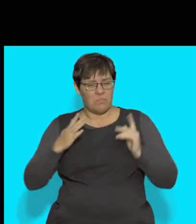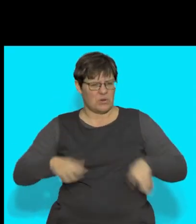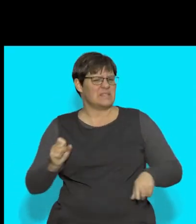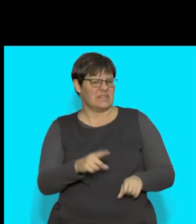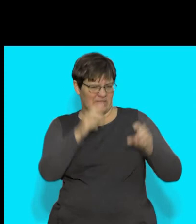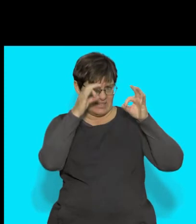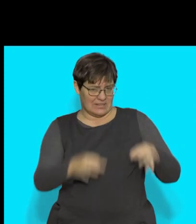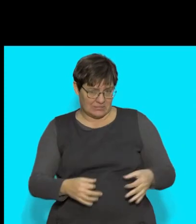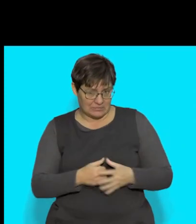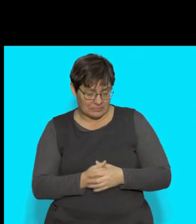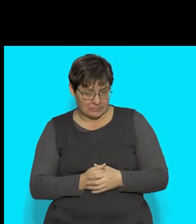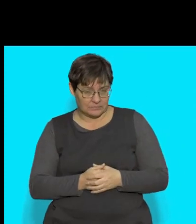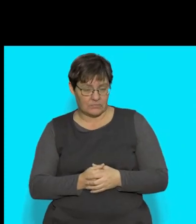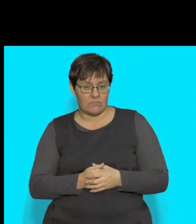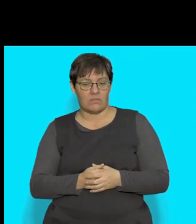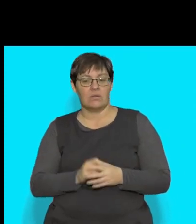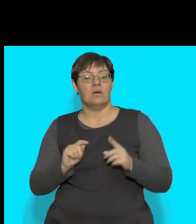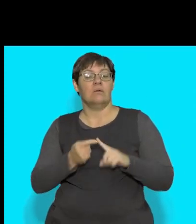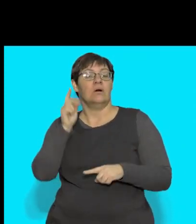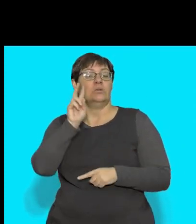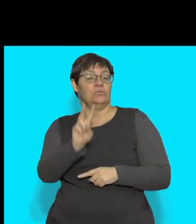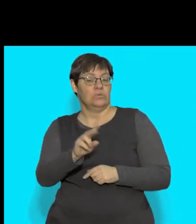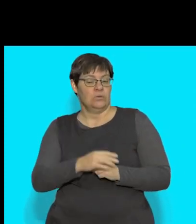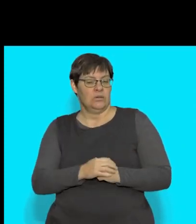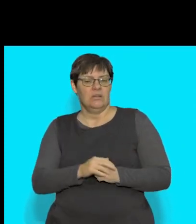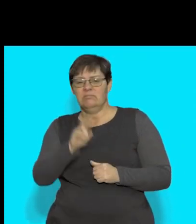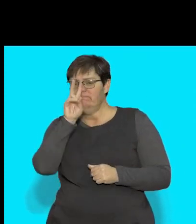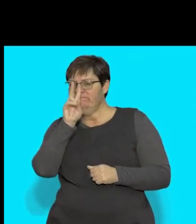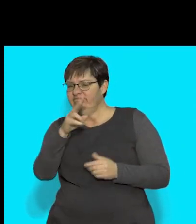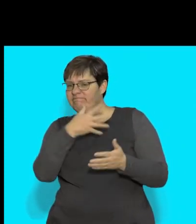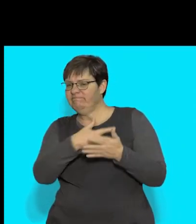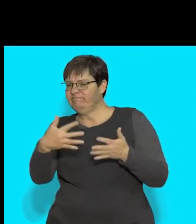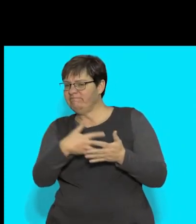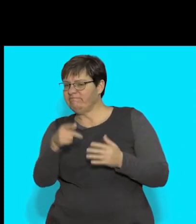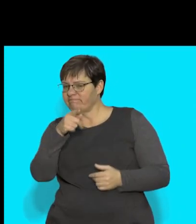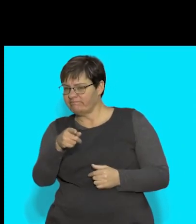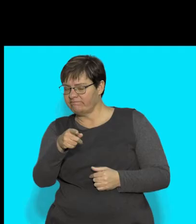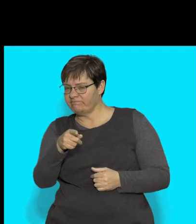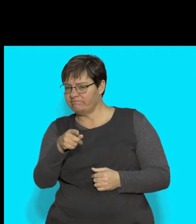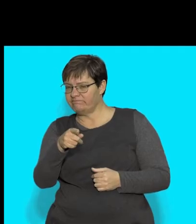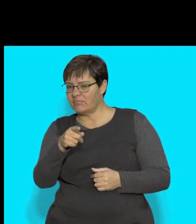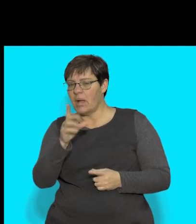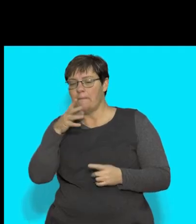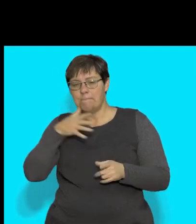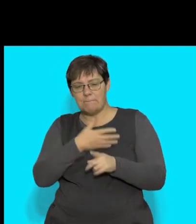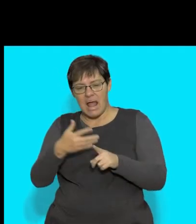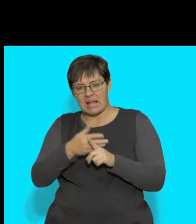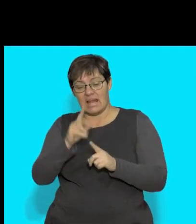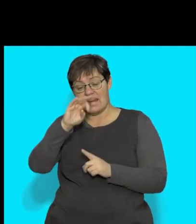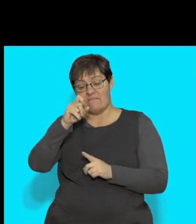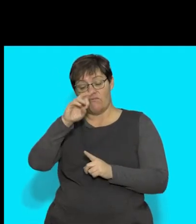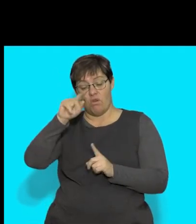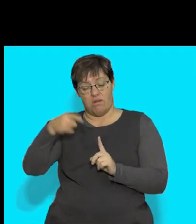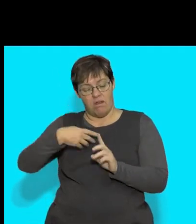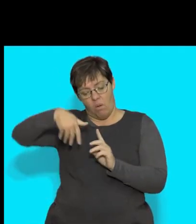when I get to this point number 2, and this is where we're looking at over here. Point number 2, if you have a look